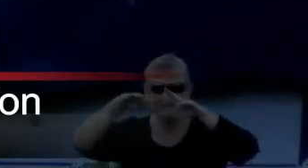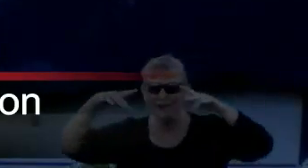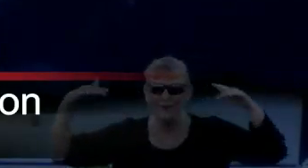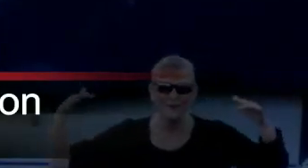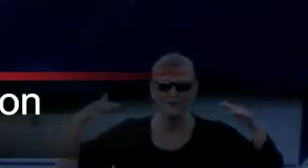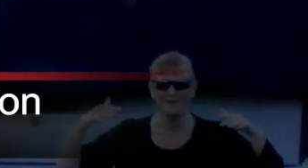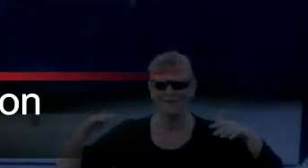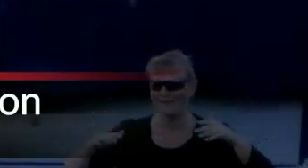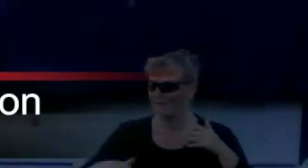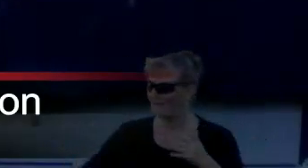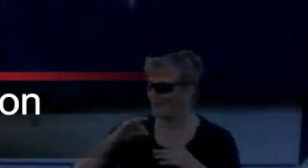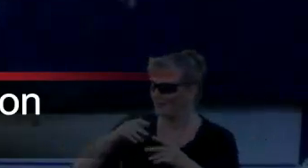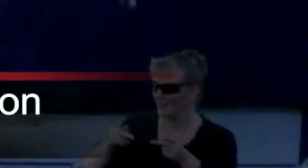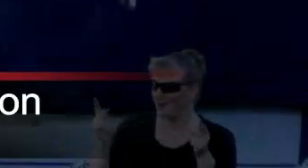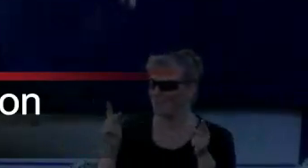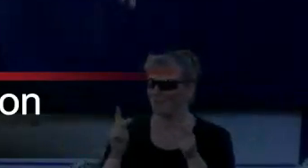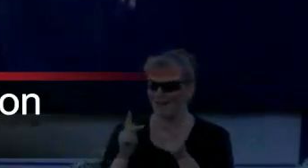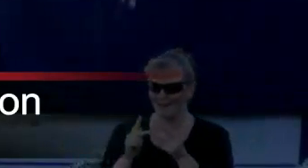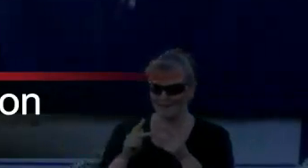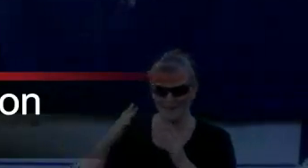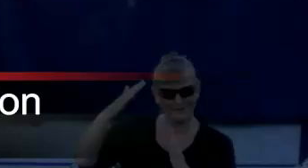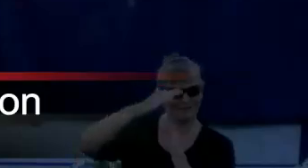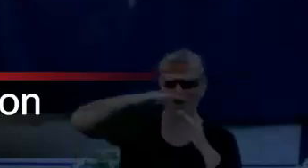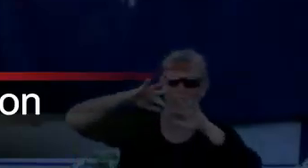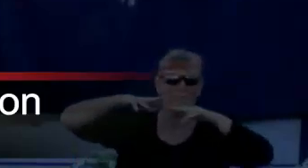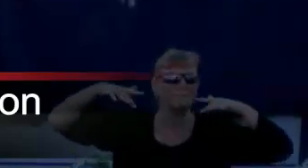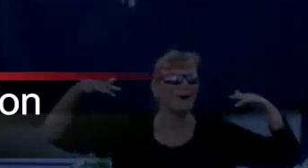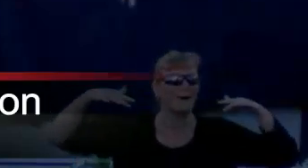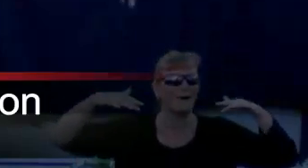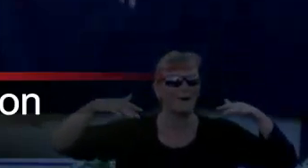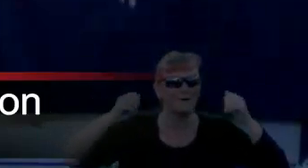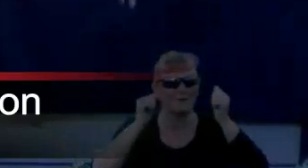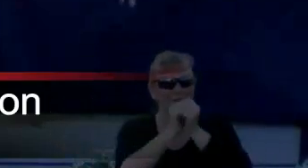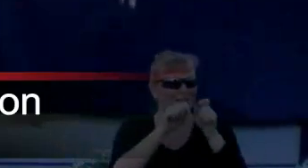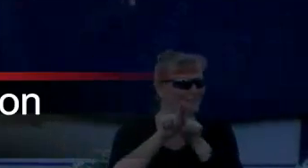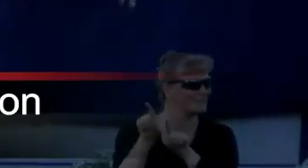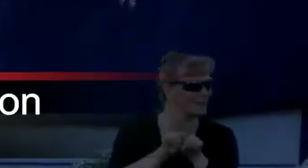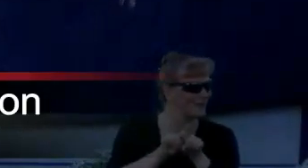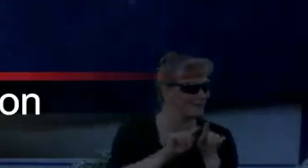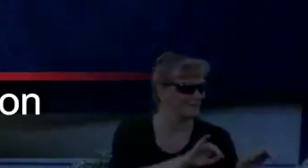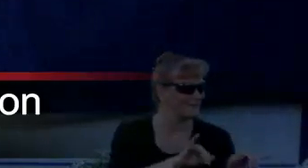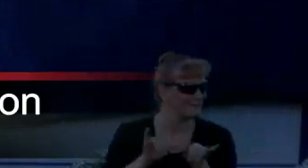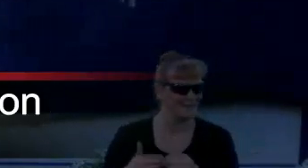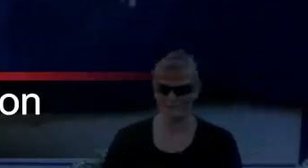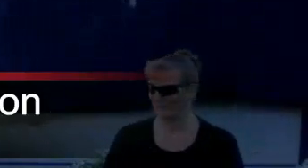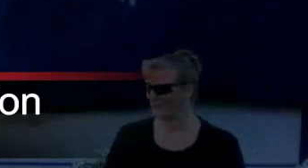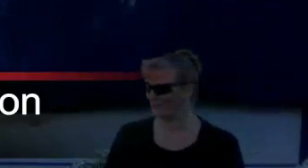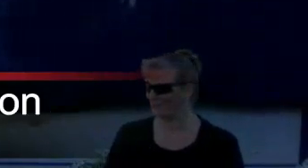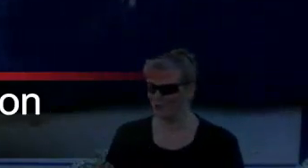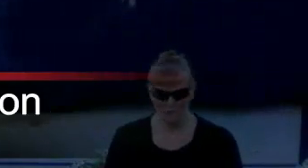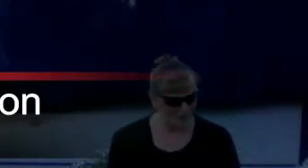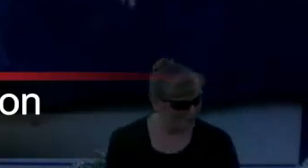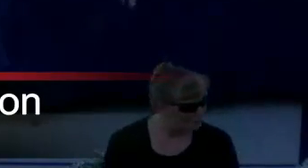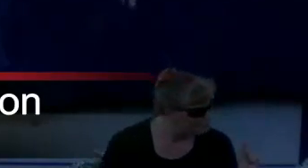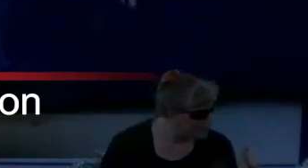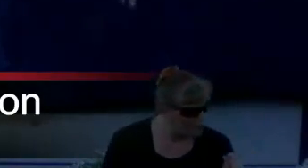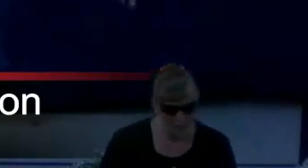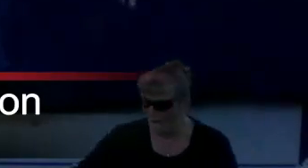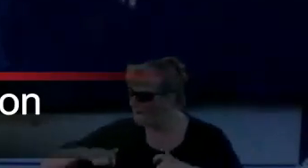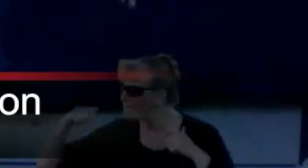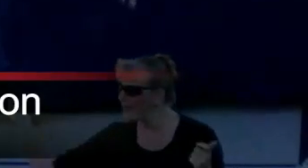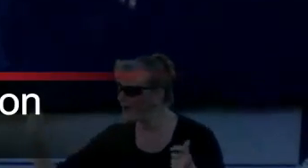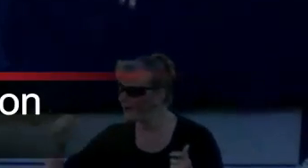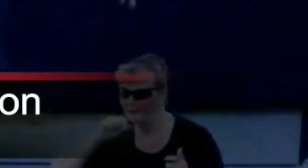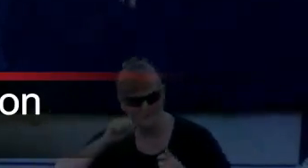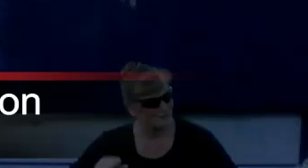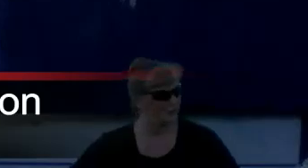a place on the forest floor, finding a place among the stars, just like you. Whether it's something small or something big, don't